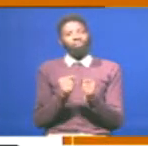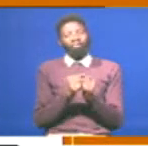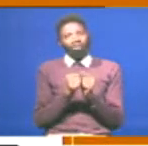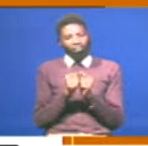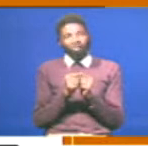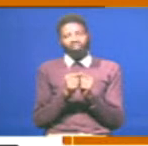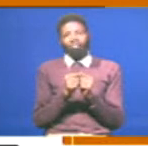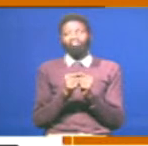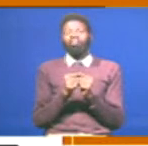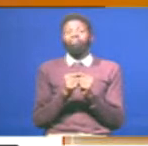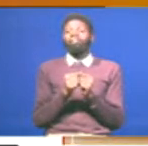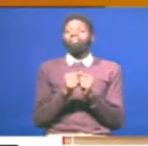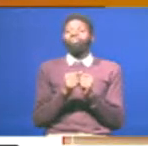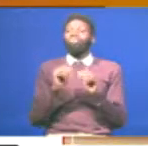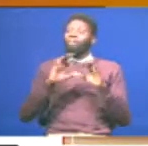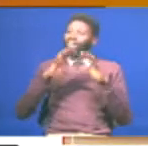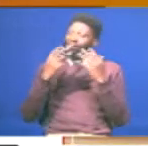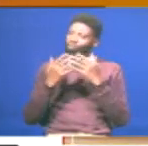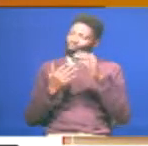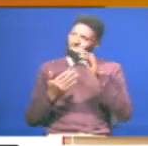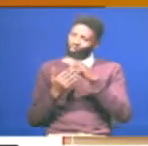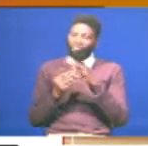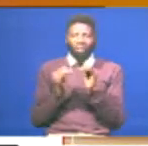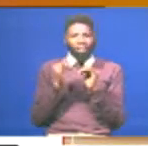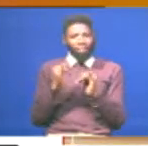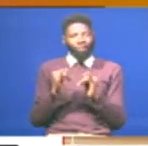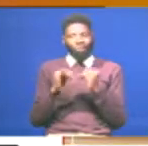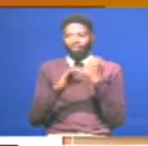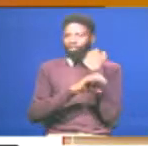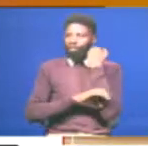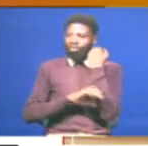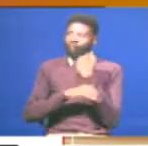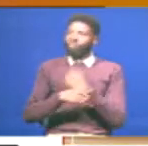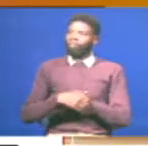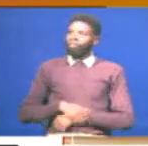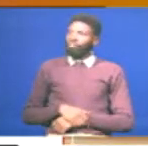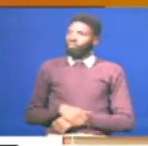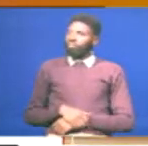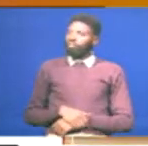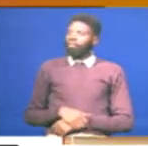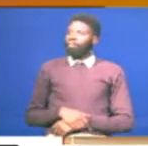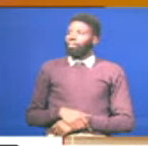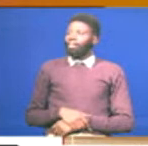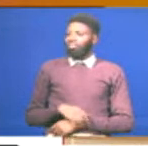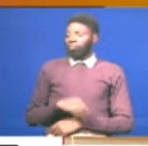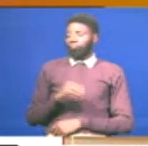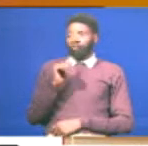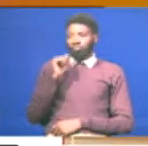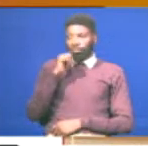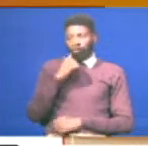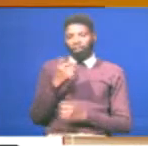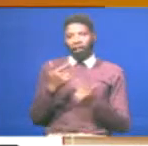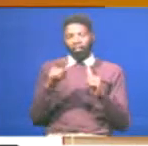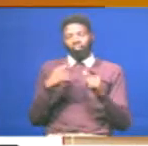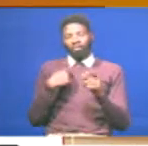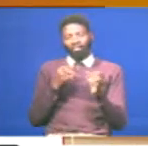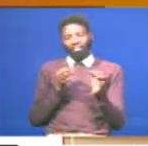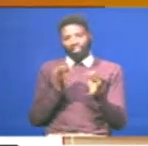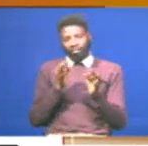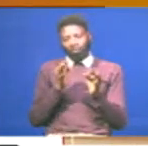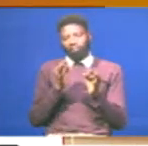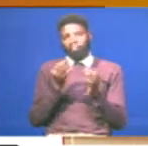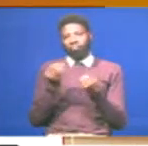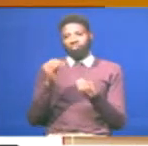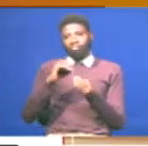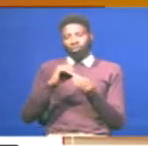nation? Pretty interesting. You will allow me to talk a little more about